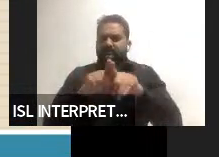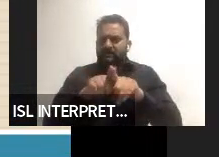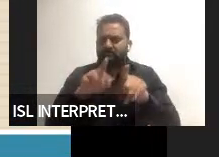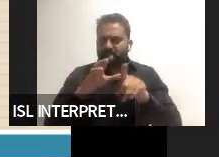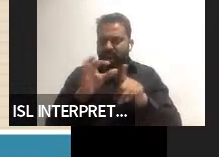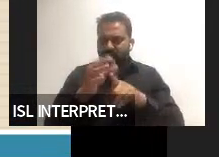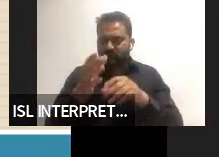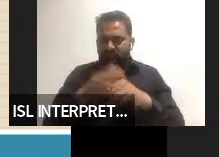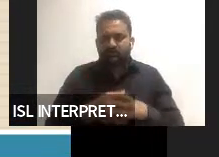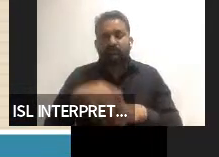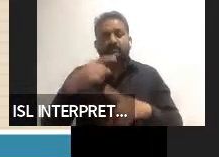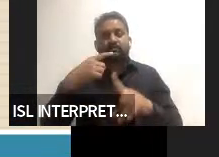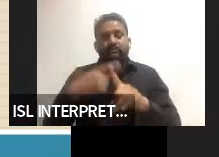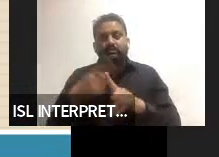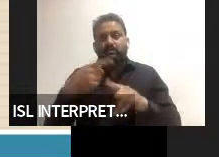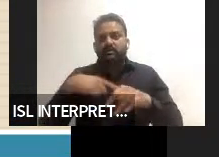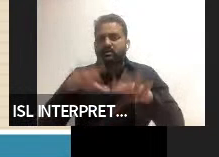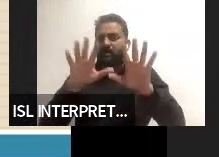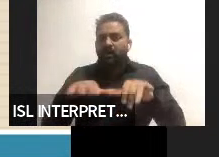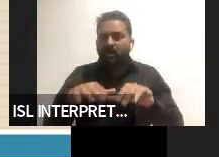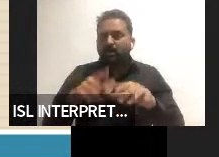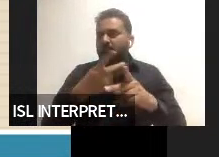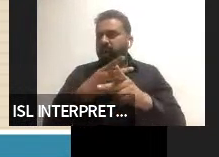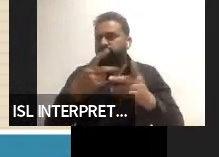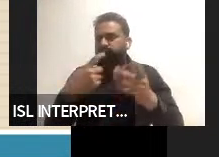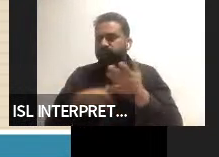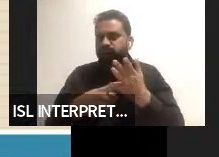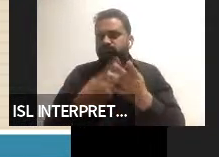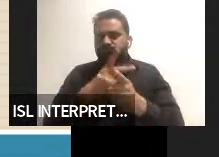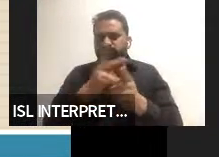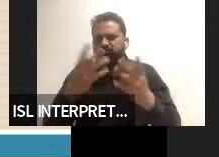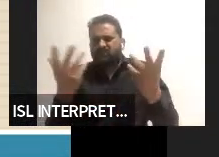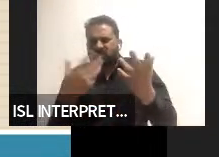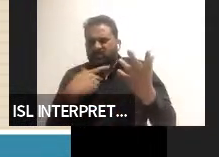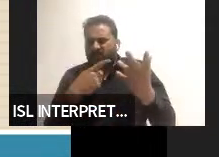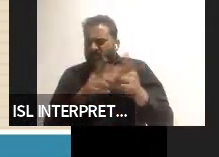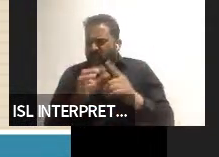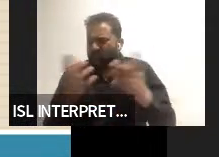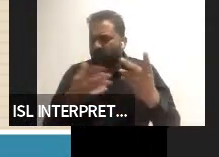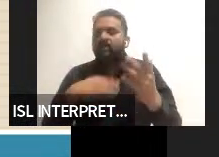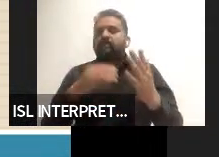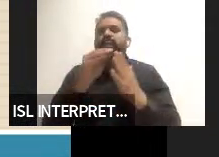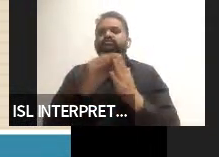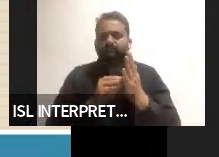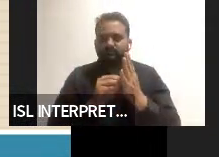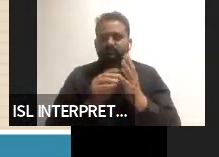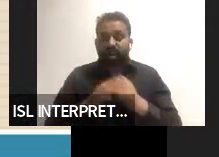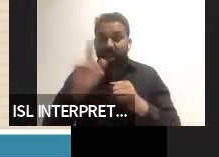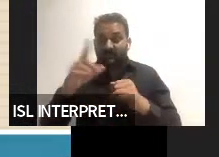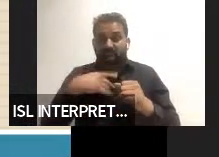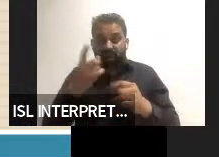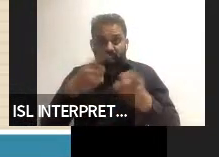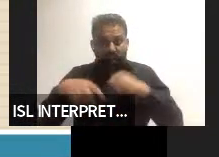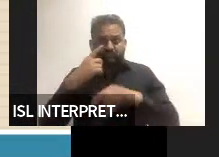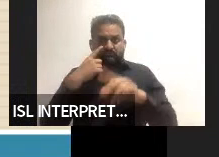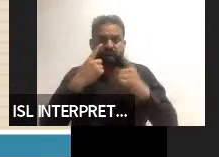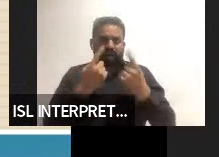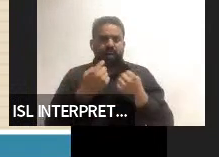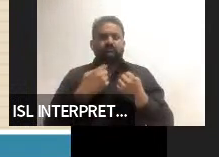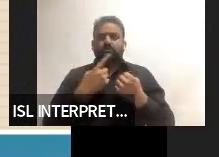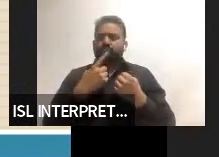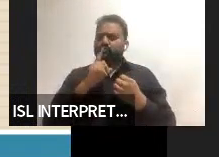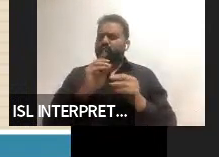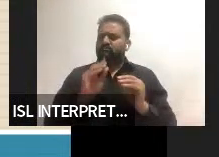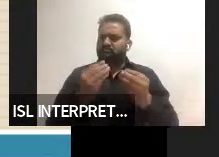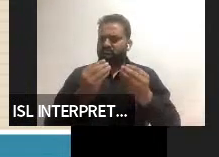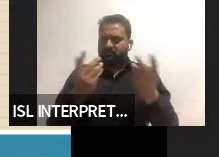you should write it, the tribunal has jurisdiction and why you should do that. But we check that it's always nice when